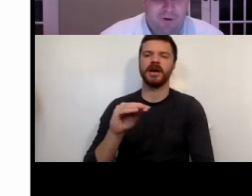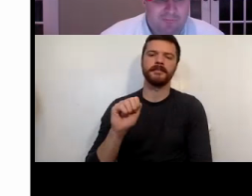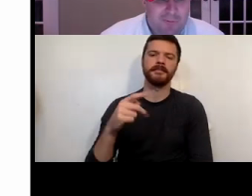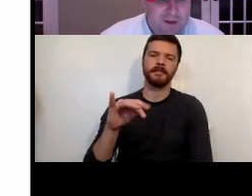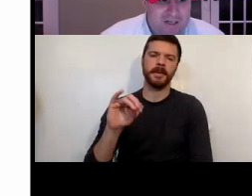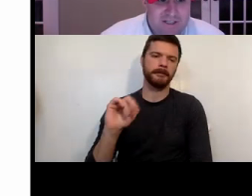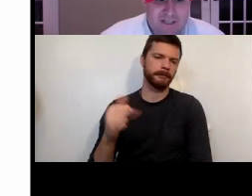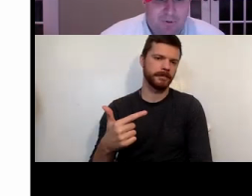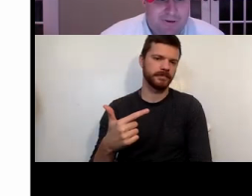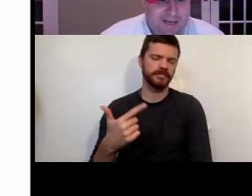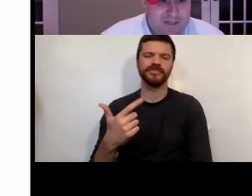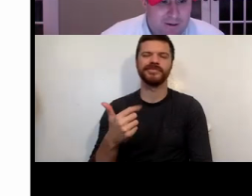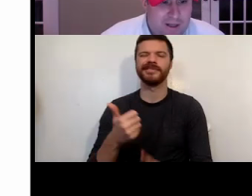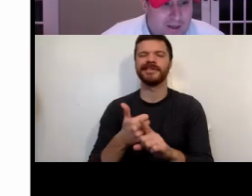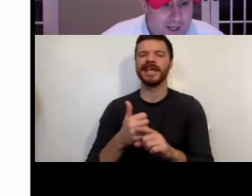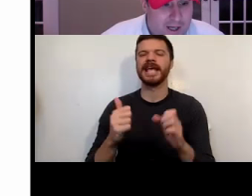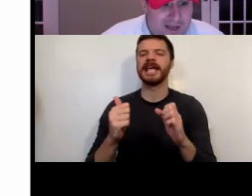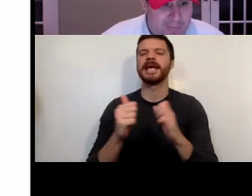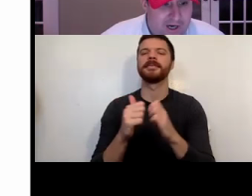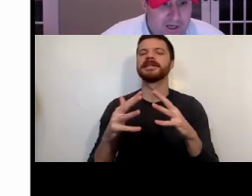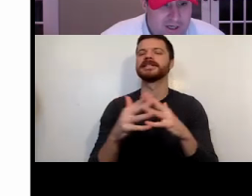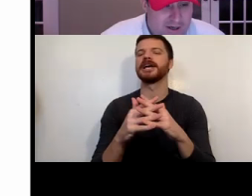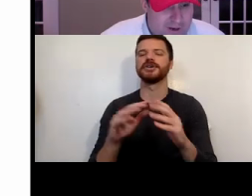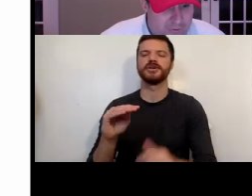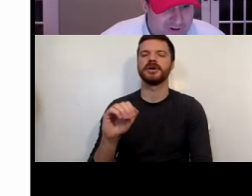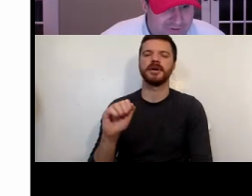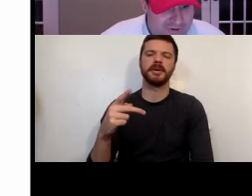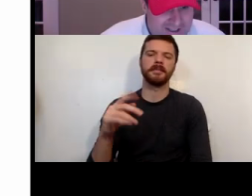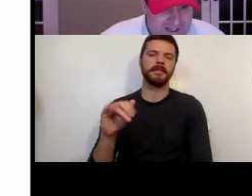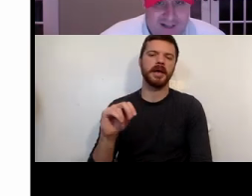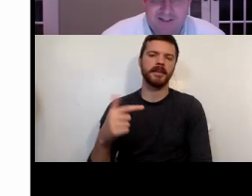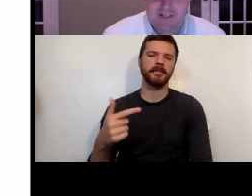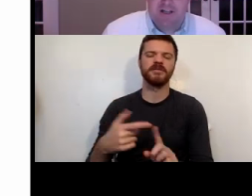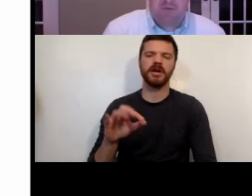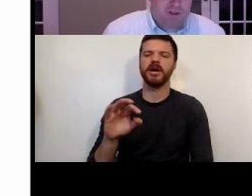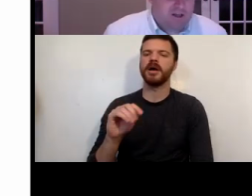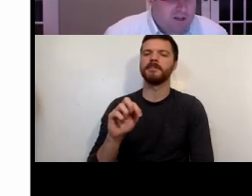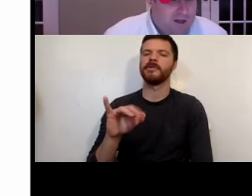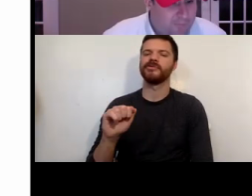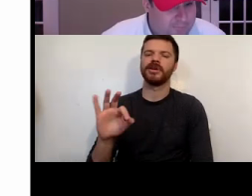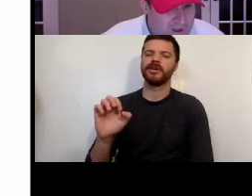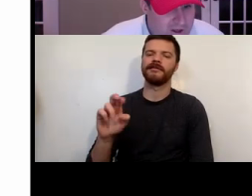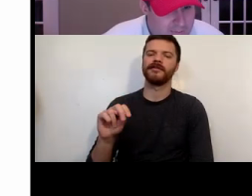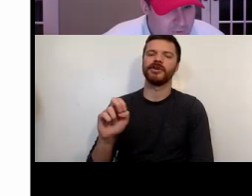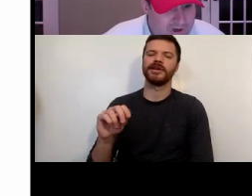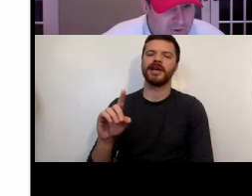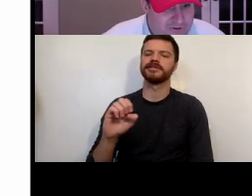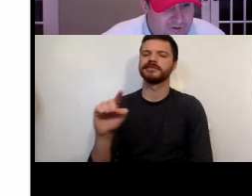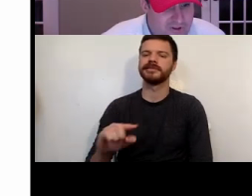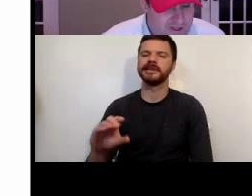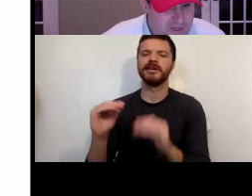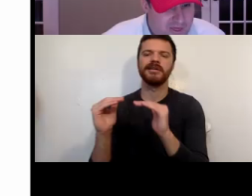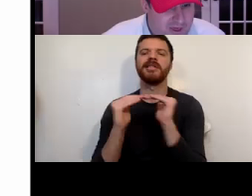been repackaged as implementation mapping by Maria Fernandez and colleagues, and is really moving